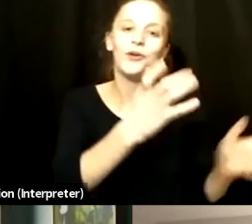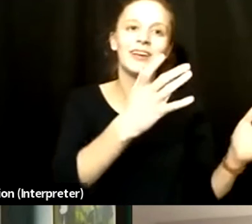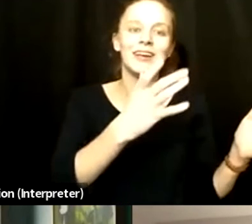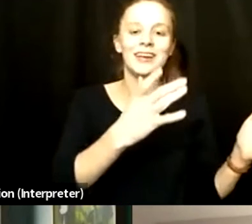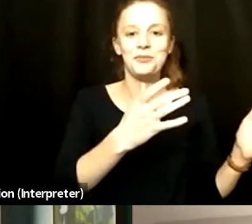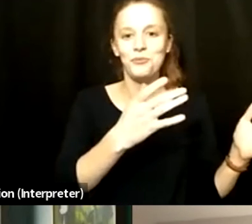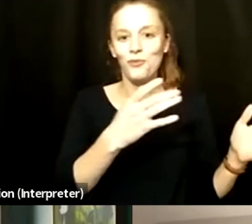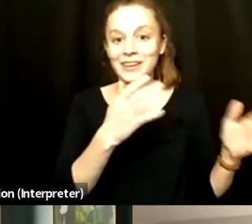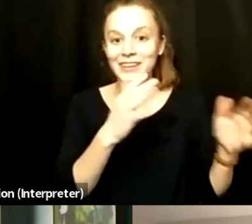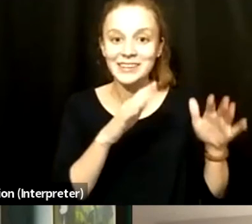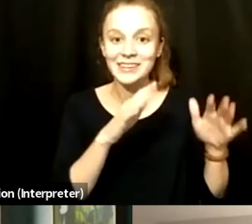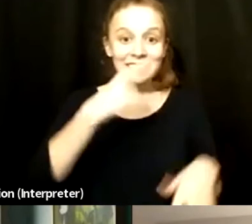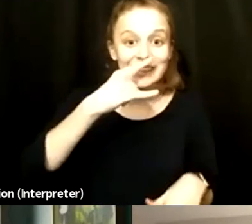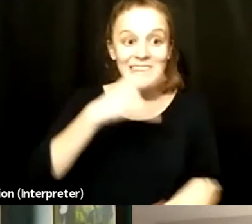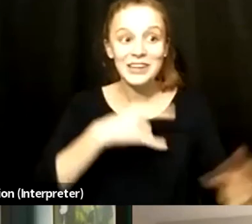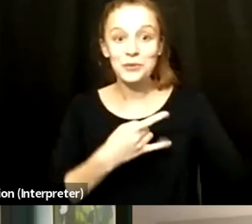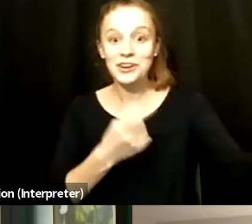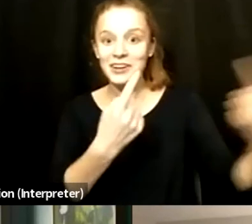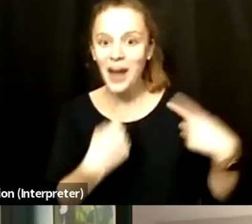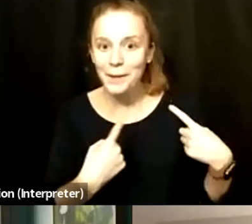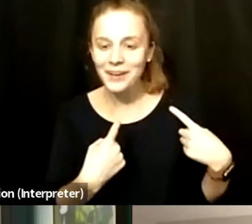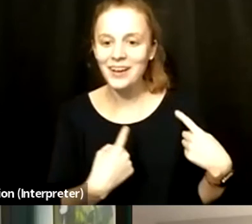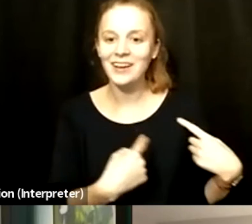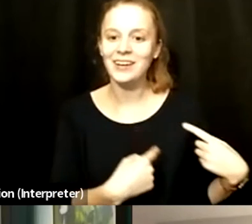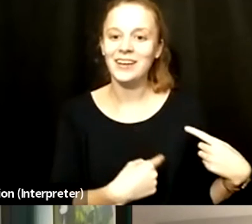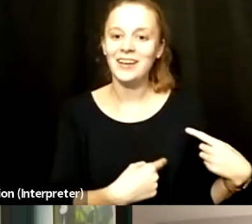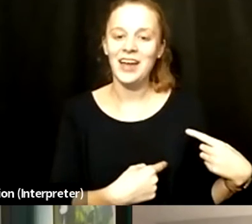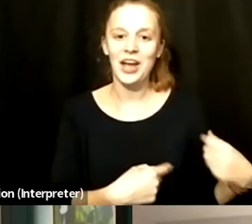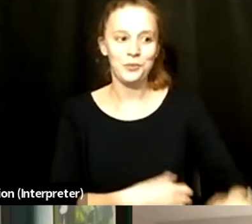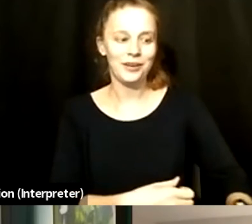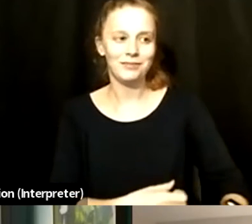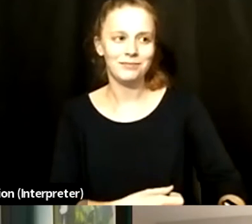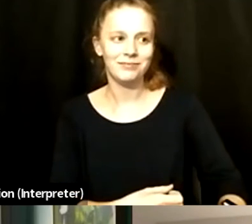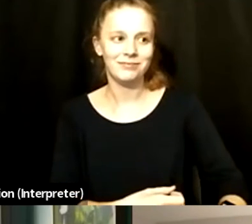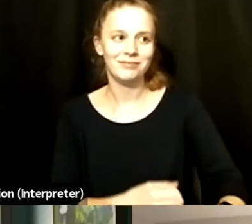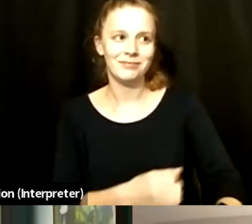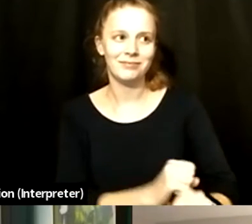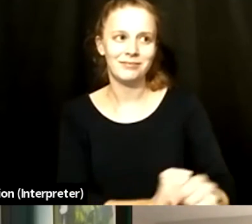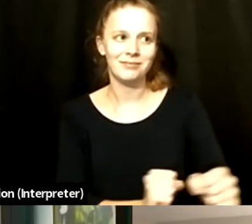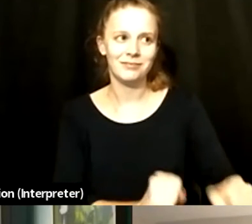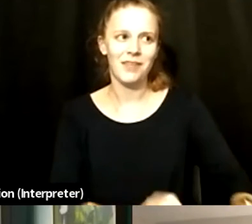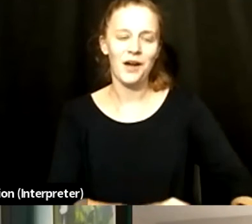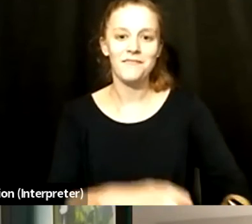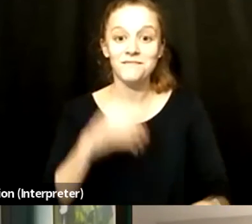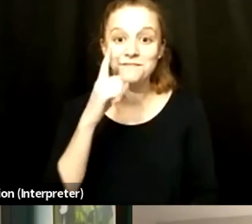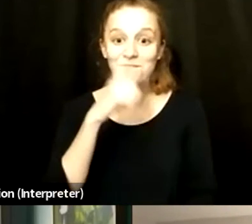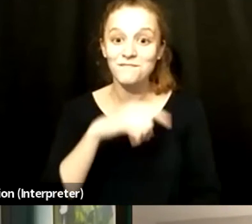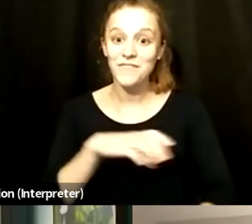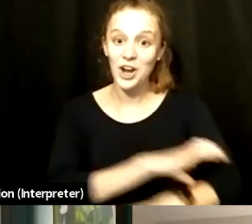like tear off their hand, their armrests and their wheelie bars and stuff like